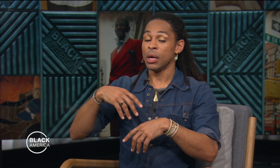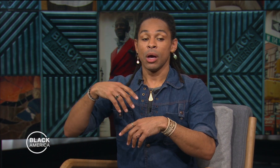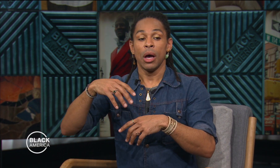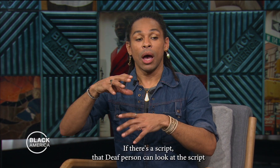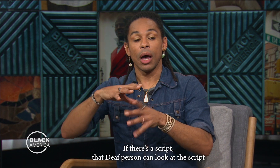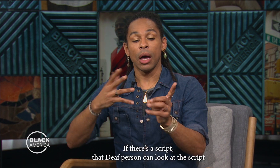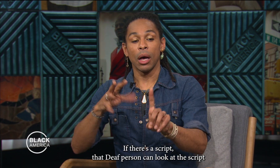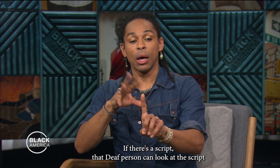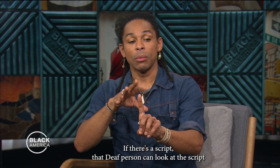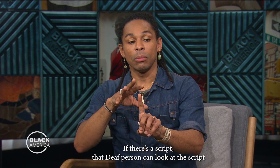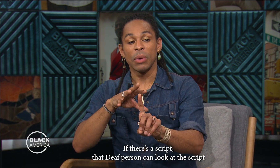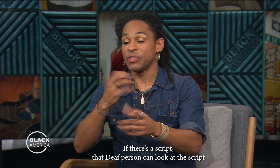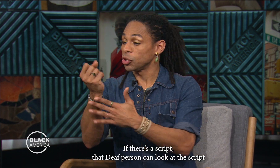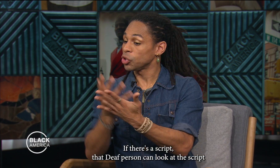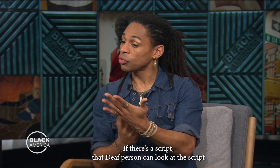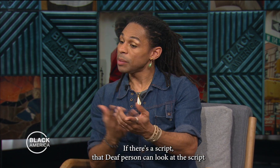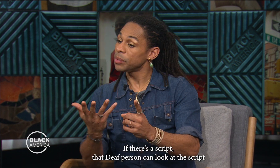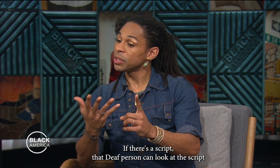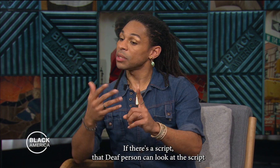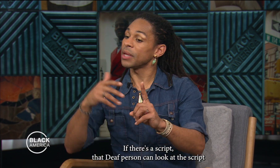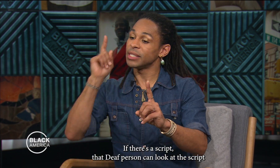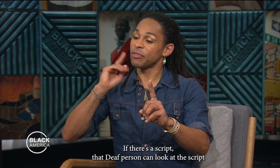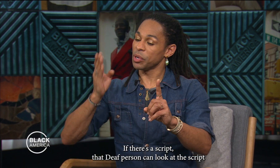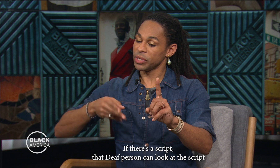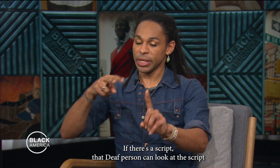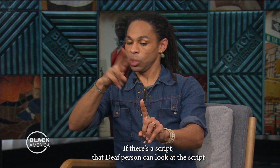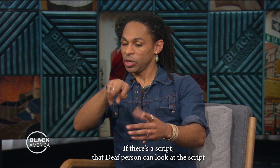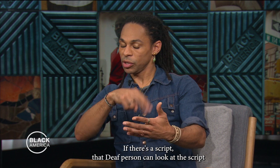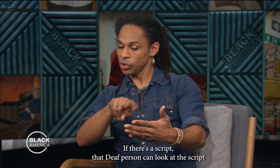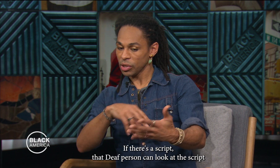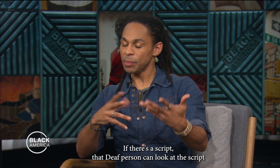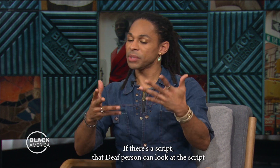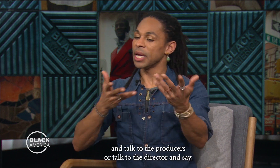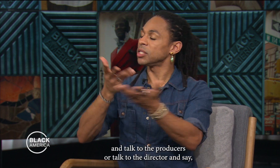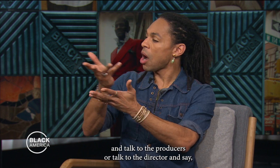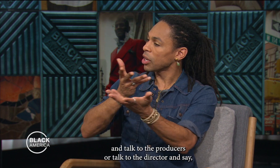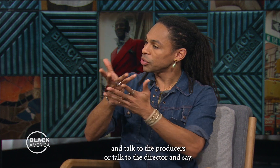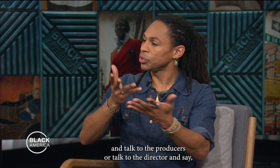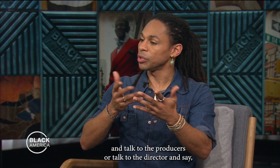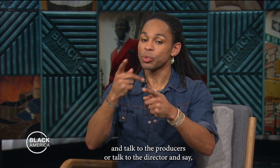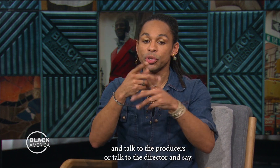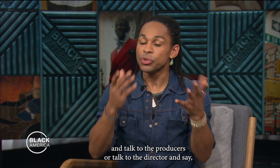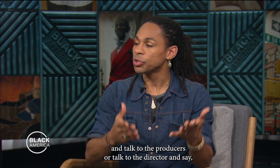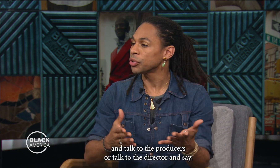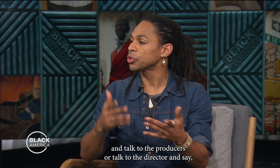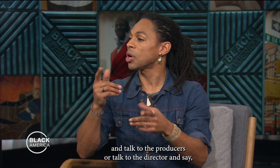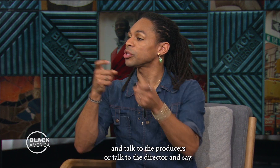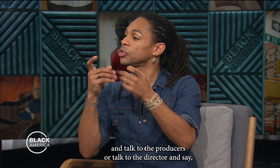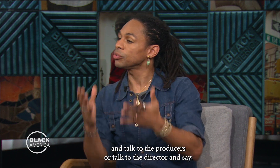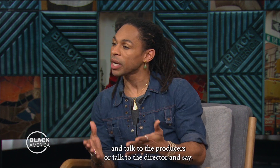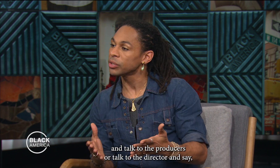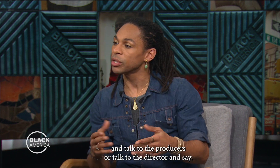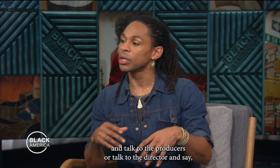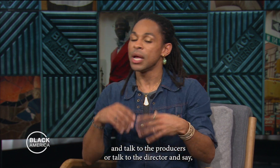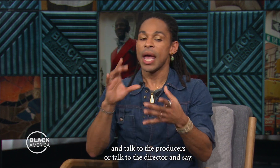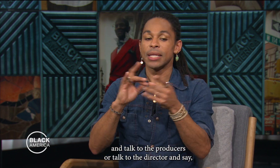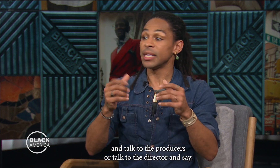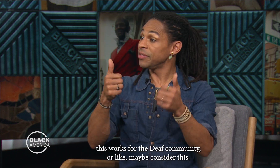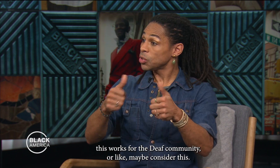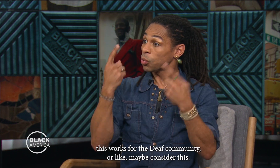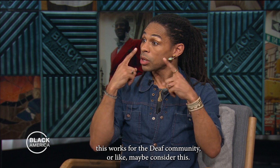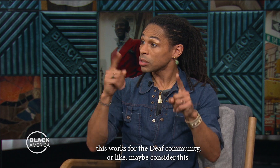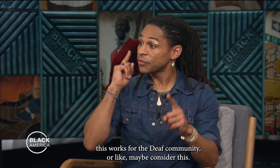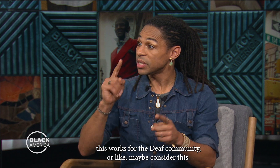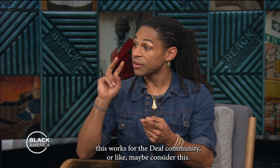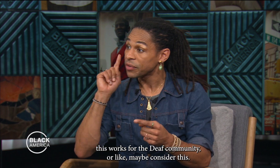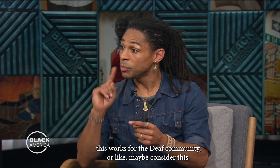camera, if there's a script, that deaf person can look at the script and talk to the producers or talk to the director and say,